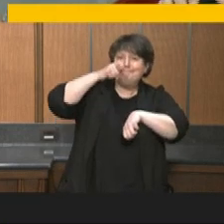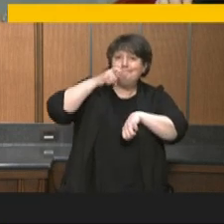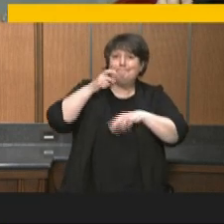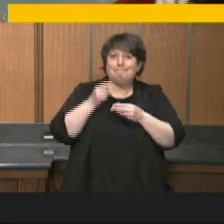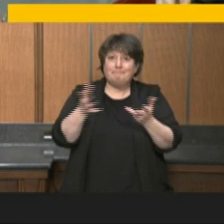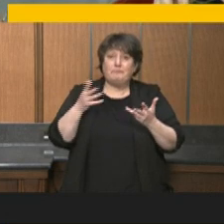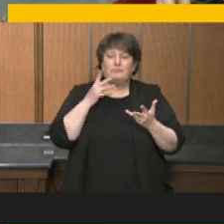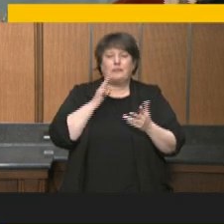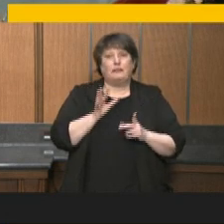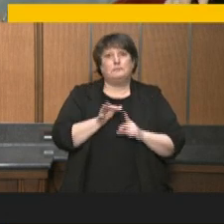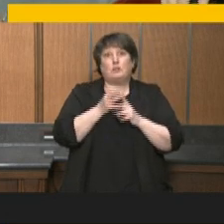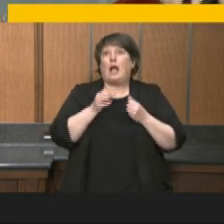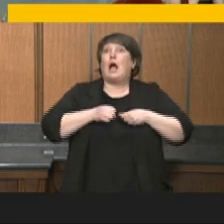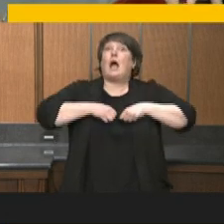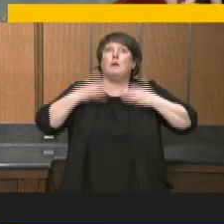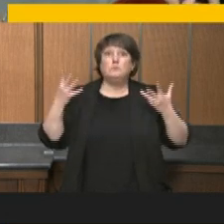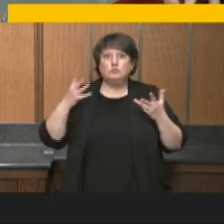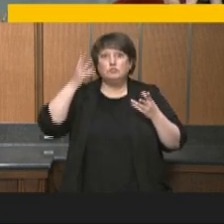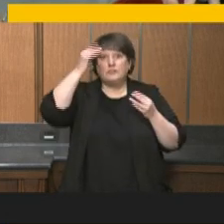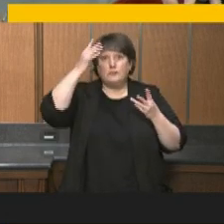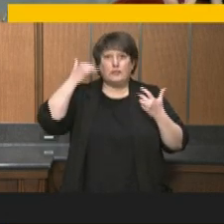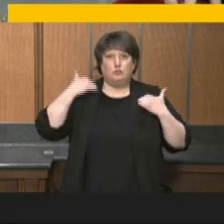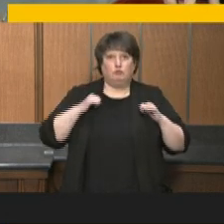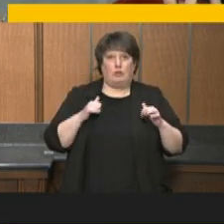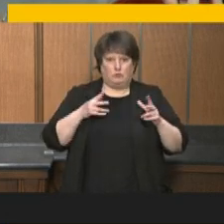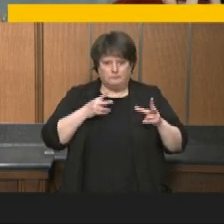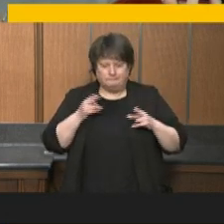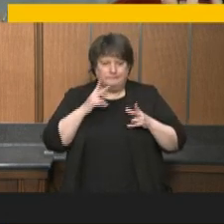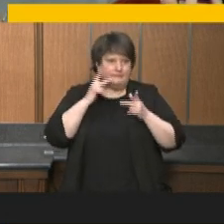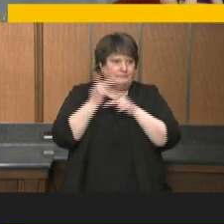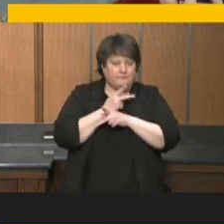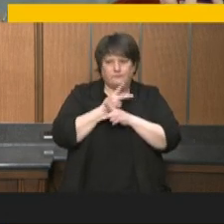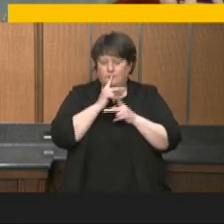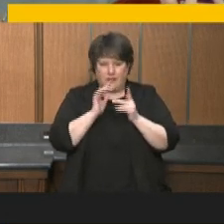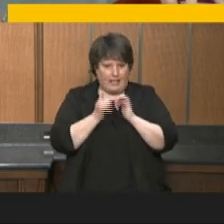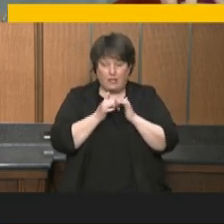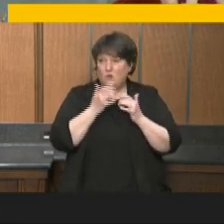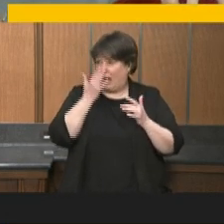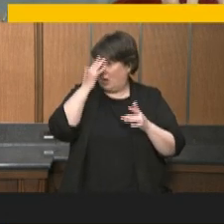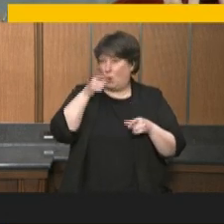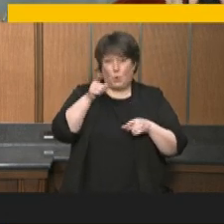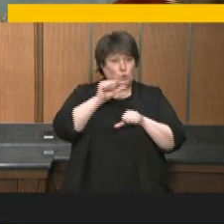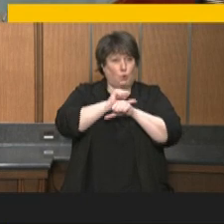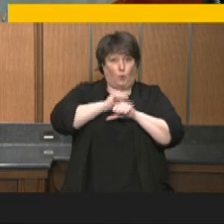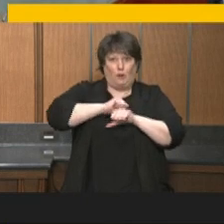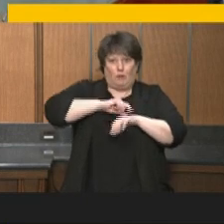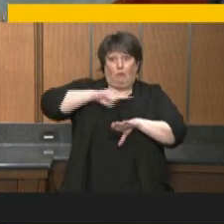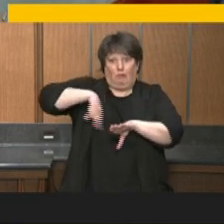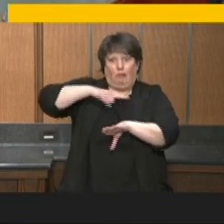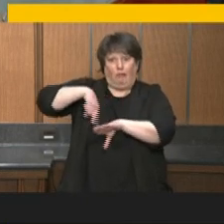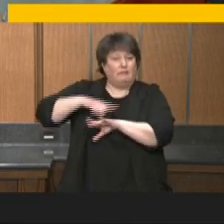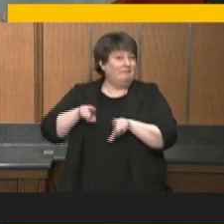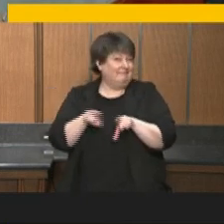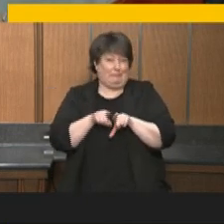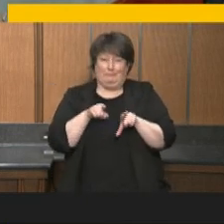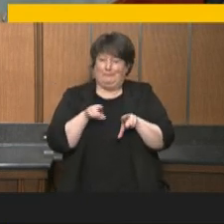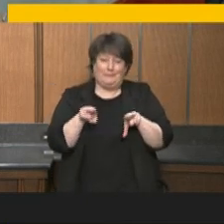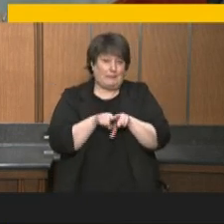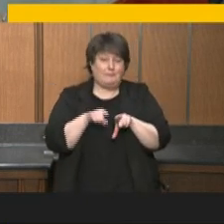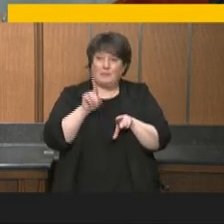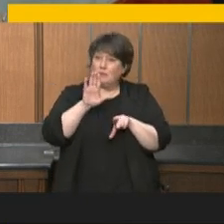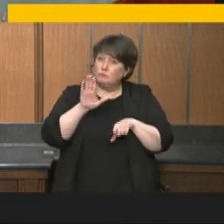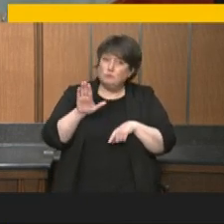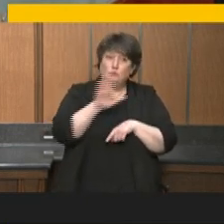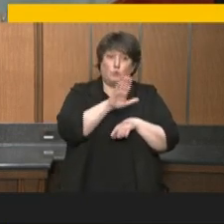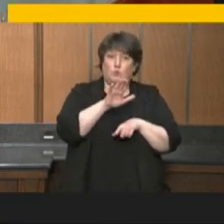especially given the volume of information that's coming at you. And I know that you're working round the clock just as we are. And I think the service that you're providing to